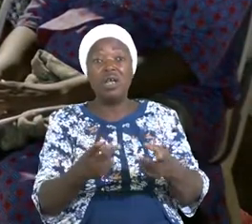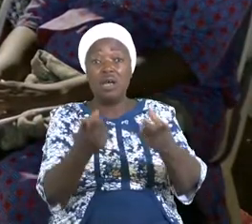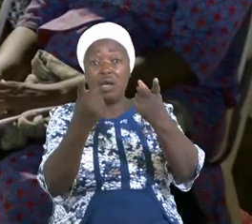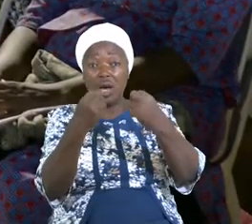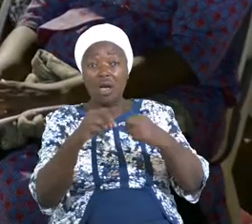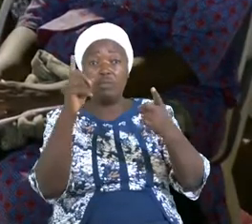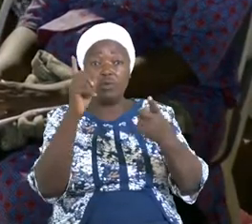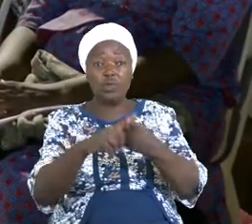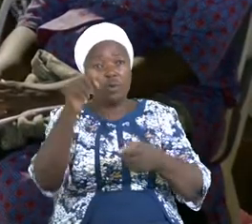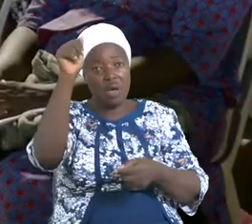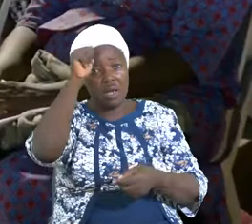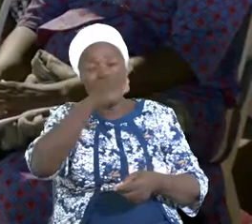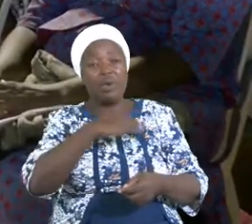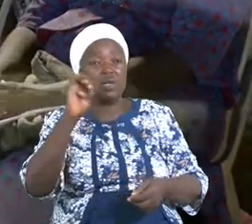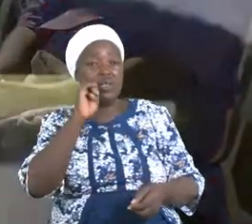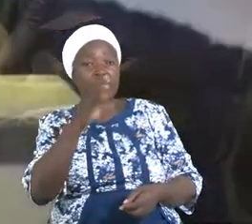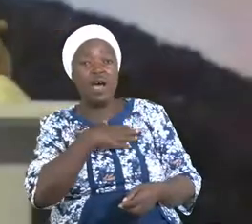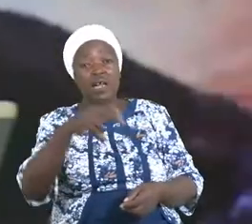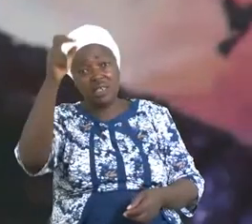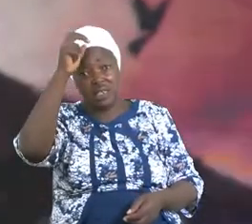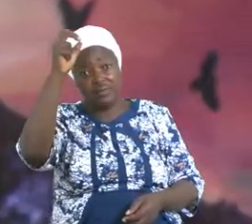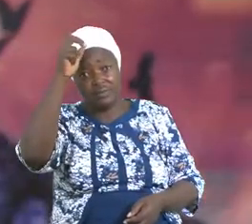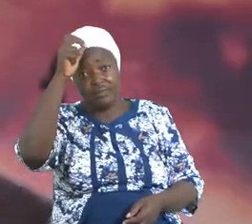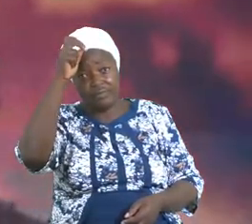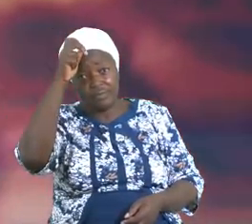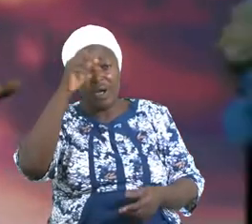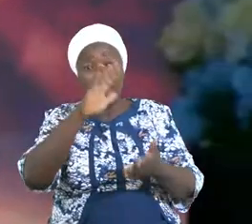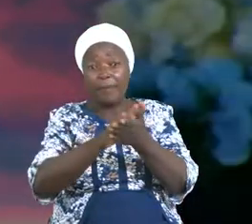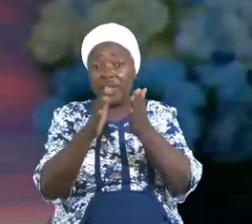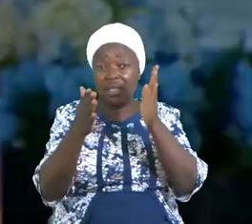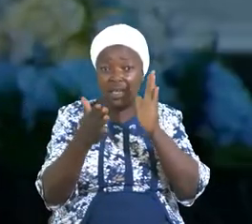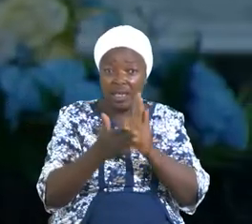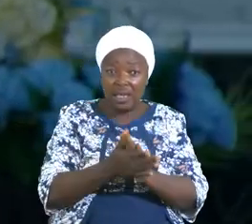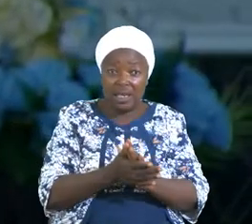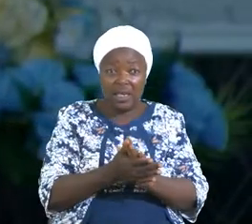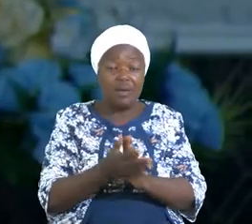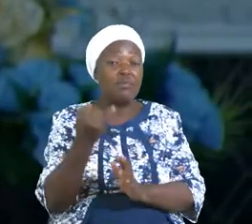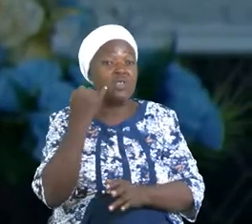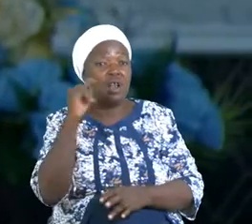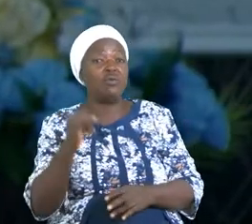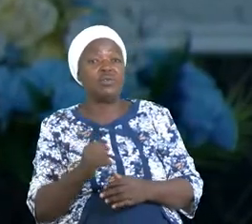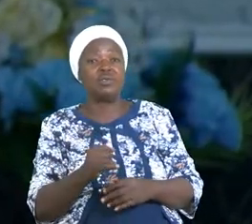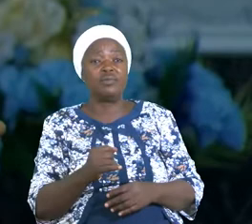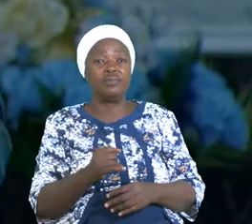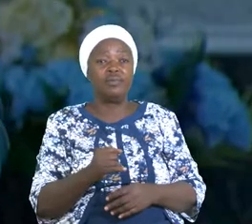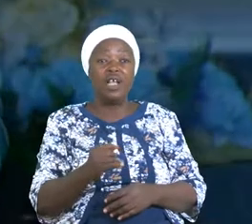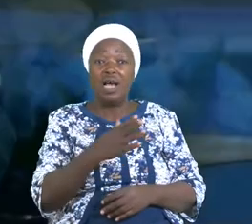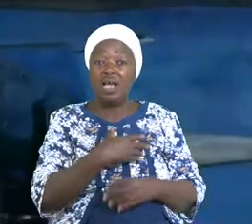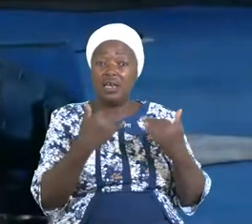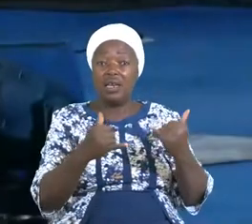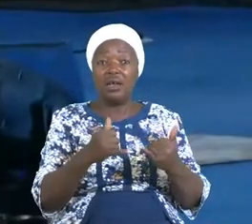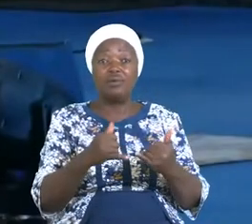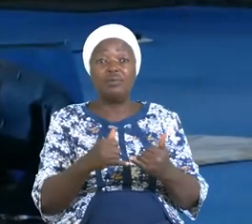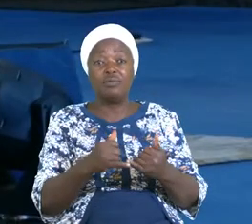and Eve. And Satan became jealous. And then came